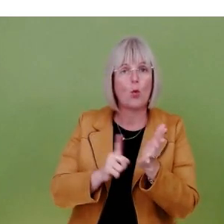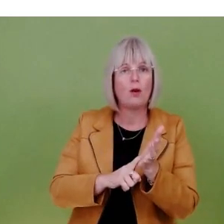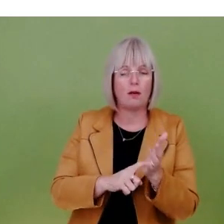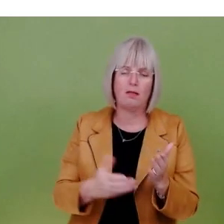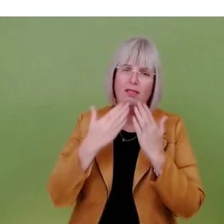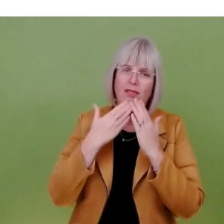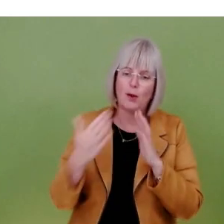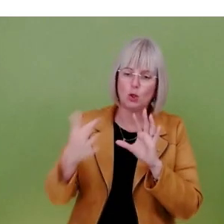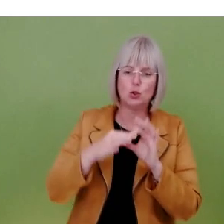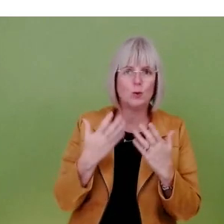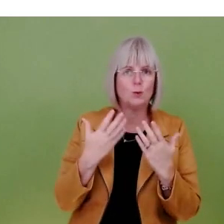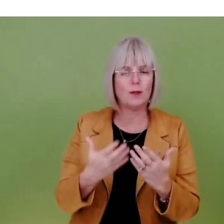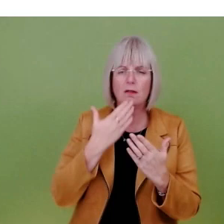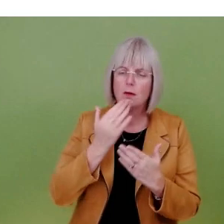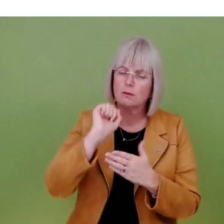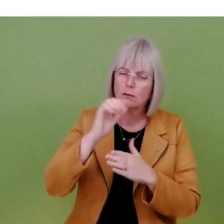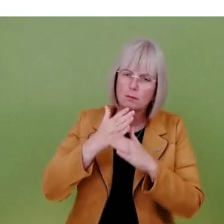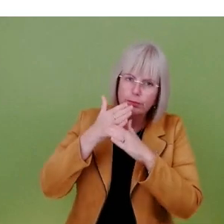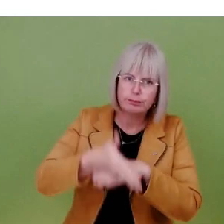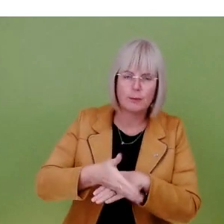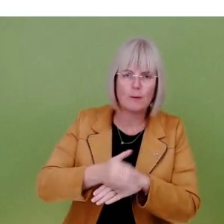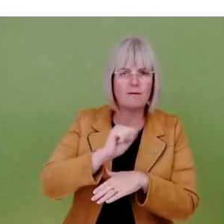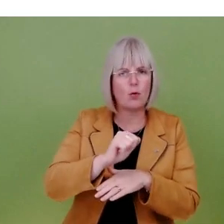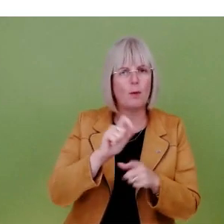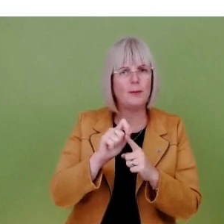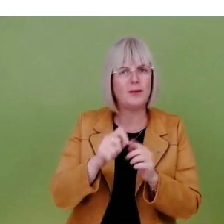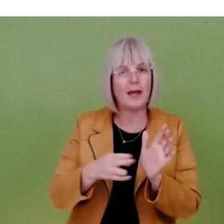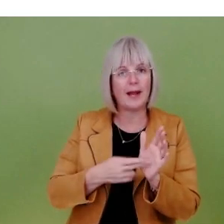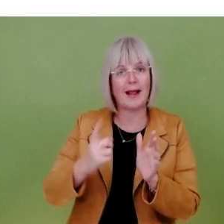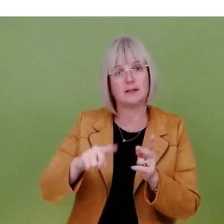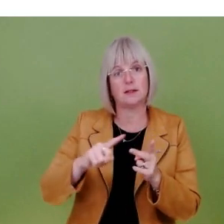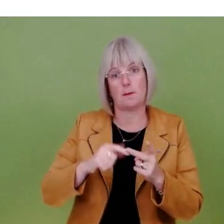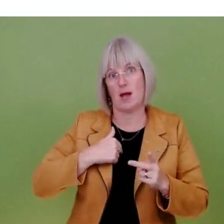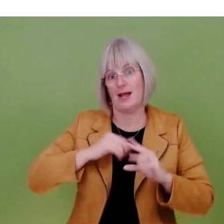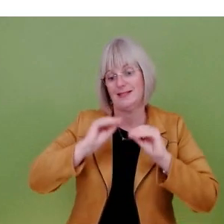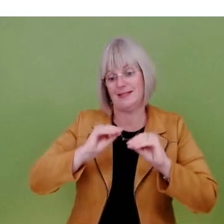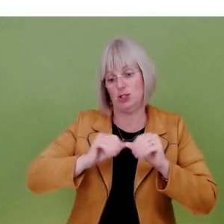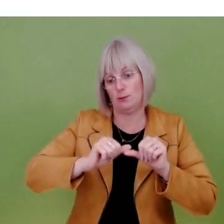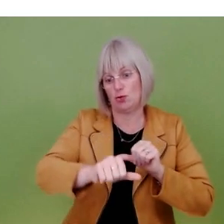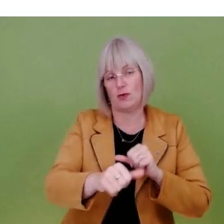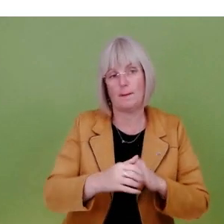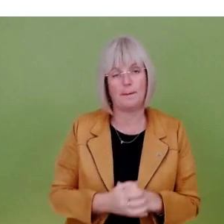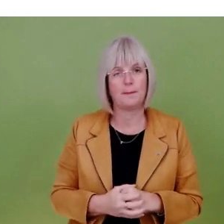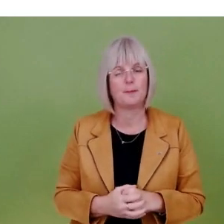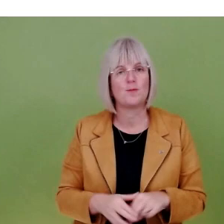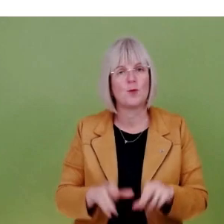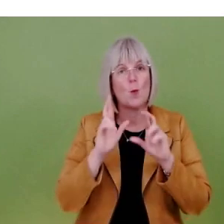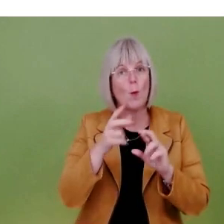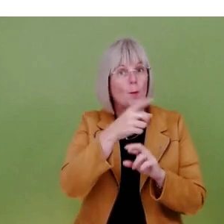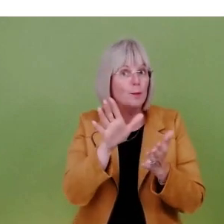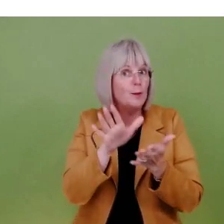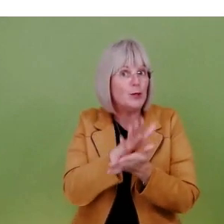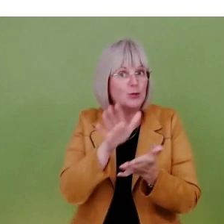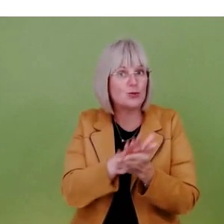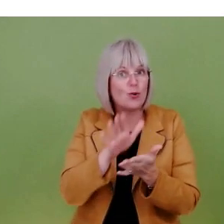work that you do for the psychological professions and indeed for my programme. So I hope you've enjoyed today's workshop. I hope it's been